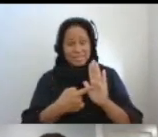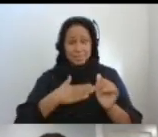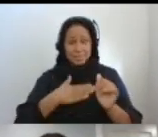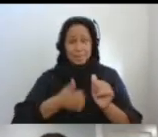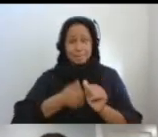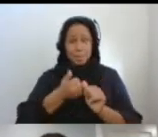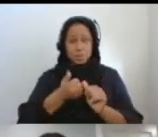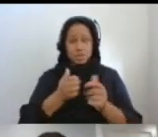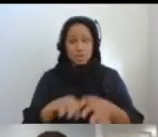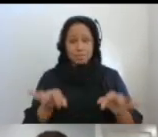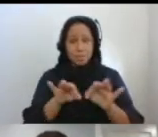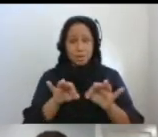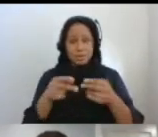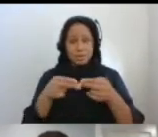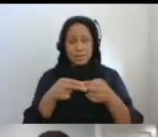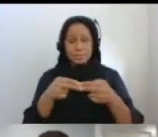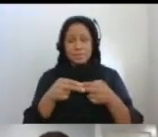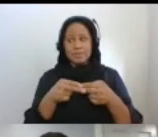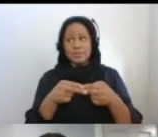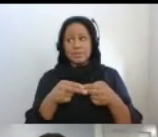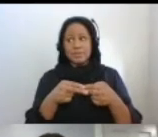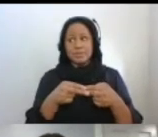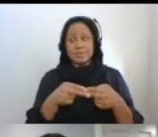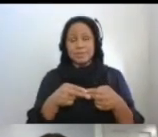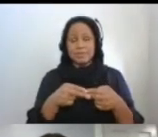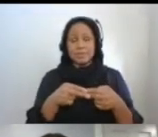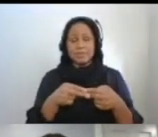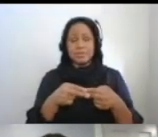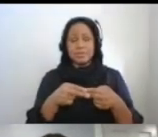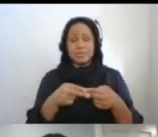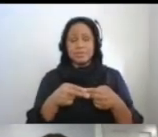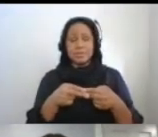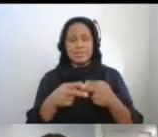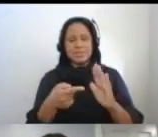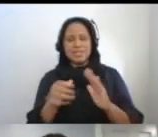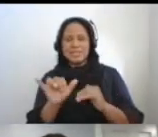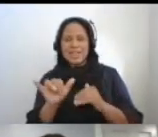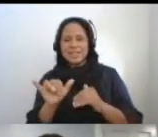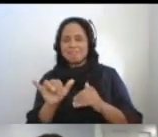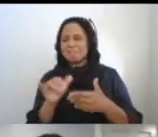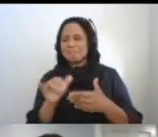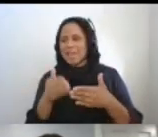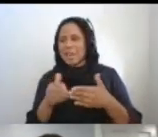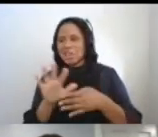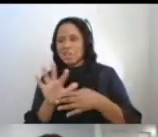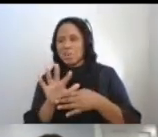It's like the caution message that comes at the end of movies, like discretion.